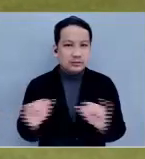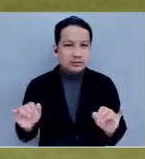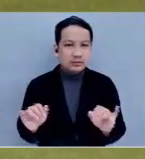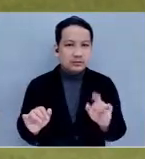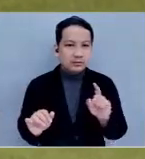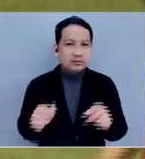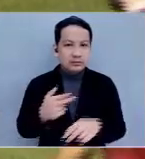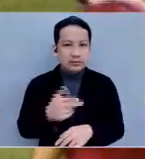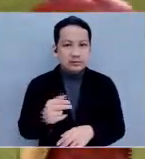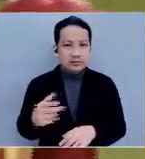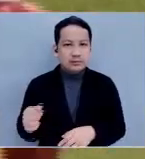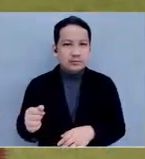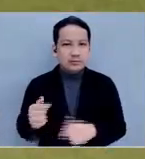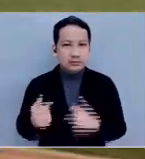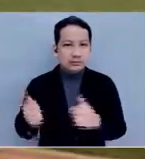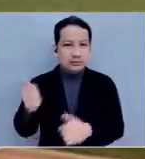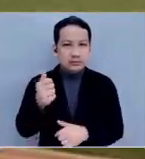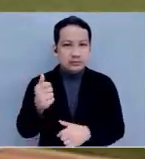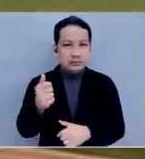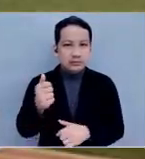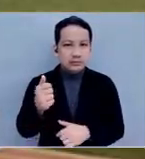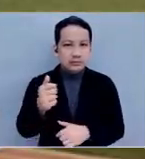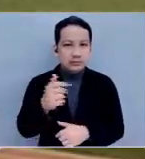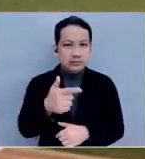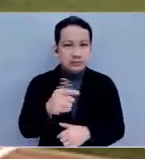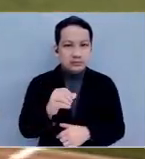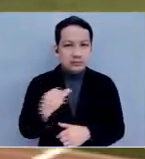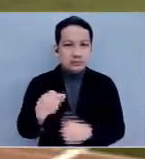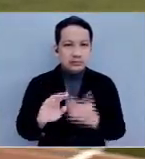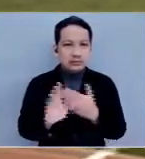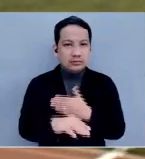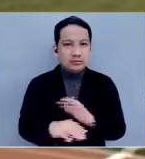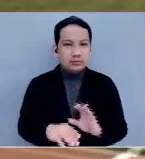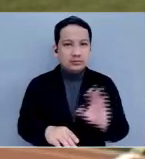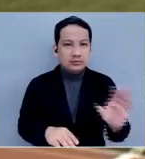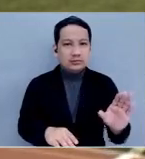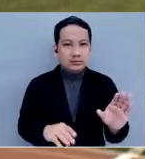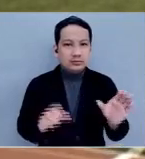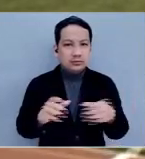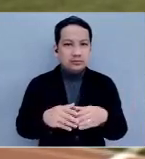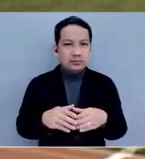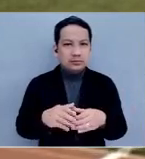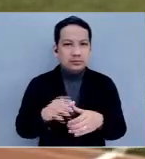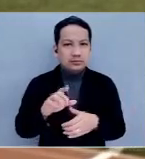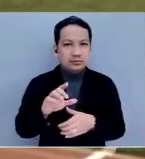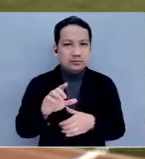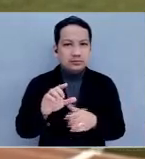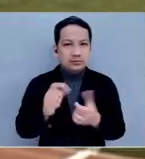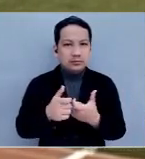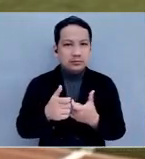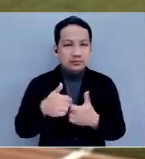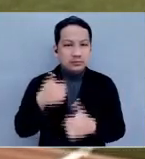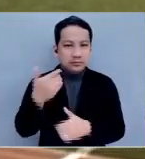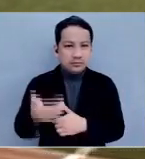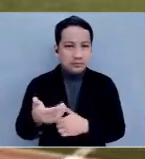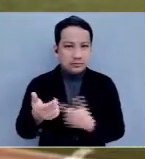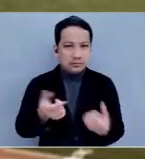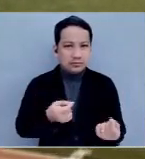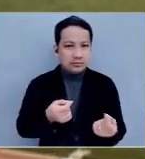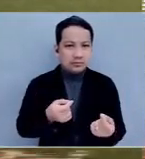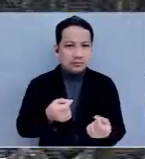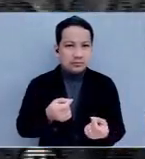Indonesia pero lamang sa goal difference. Babalik muna sa kani-kanilang clubs ang Ascals bago ang susunod na yugto ng